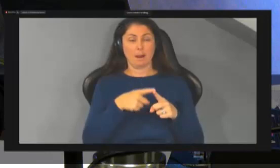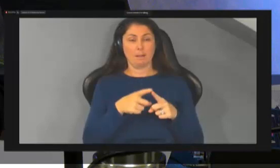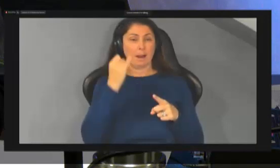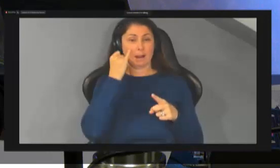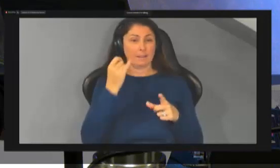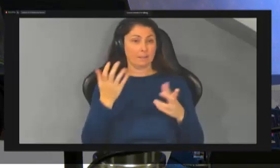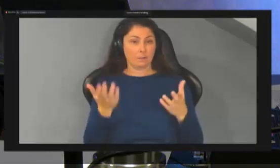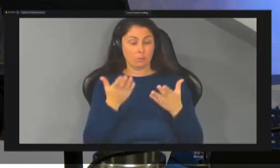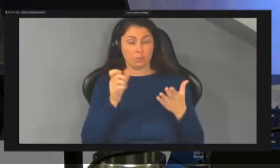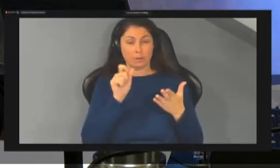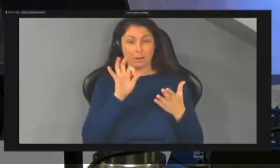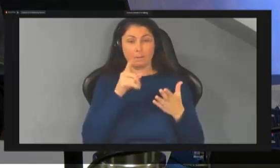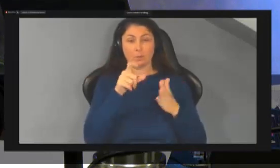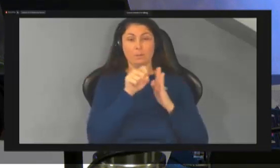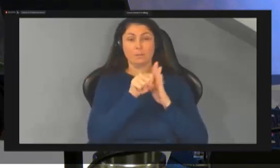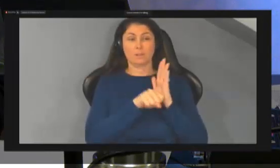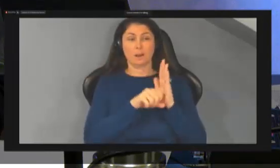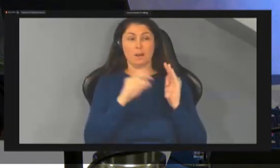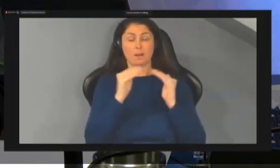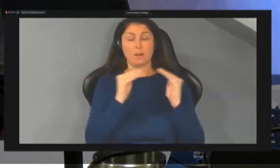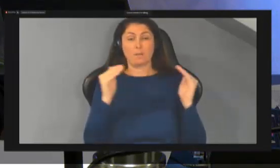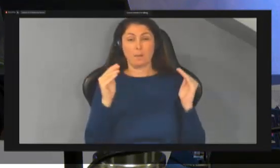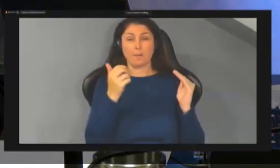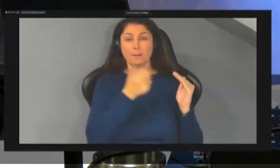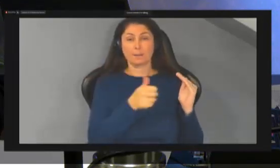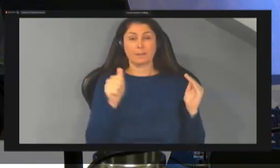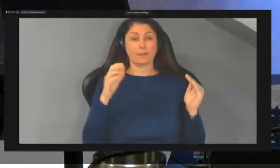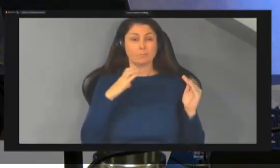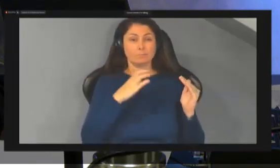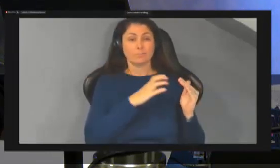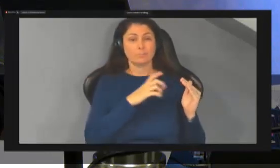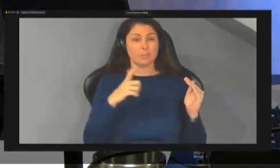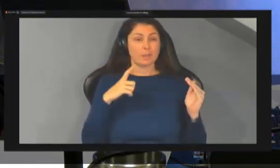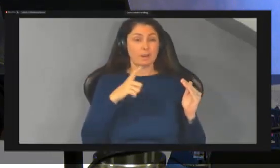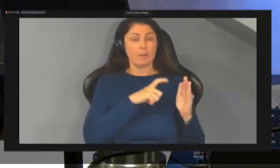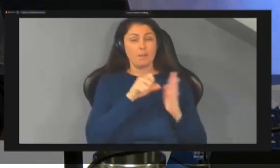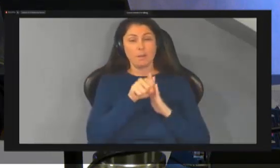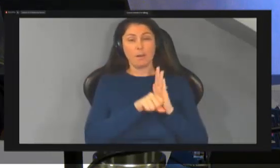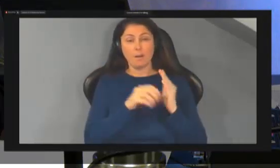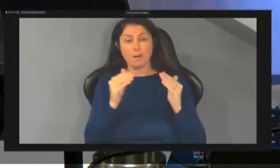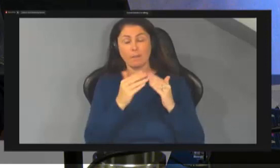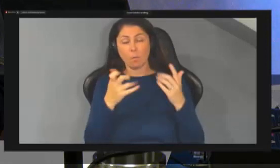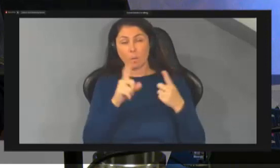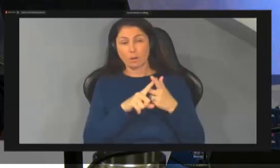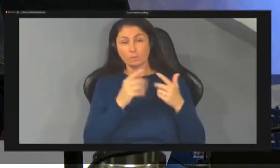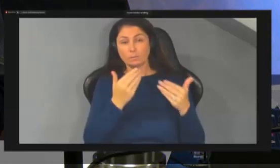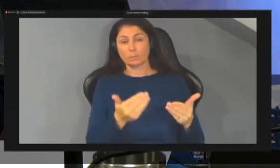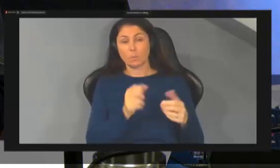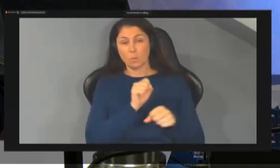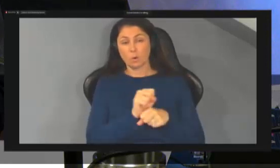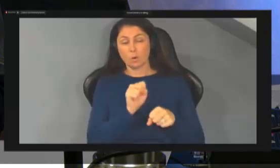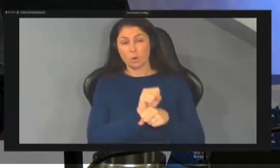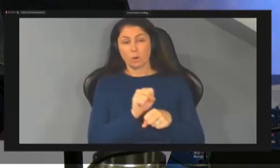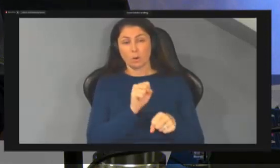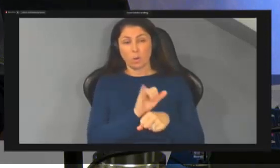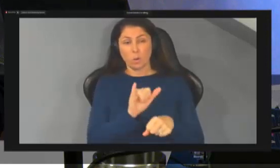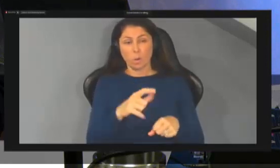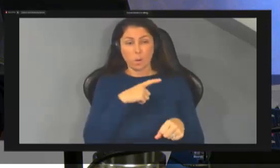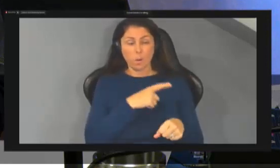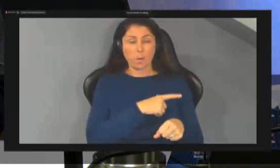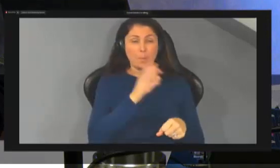you are at the state level and any council legislator at the state level wants to begin working on legislation, wants to begin